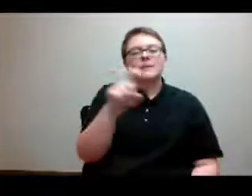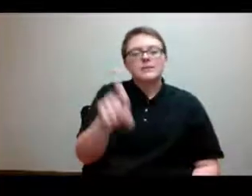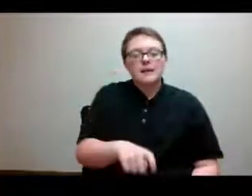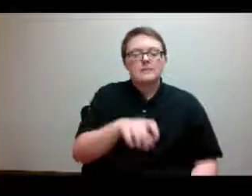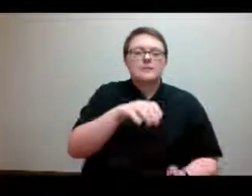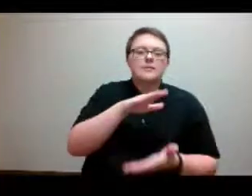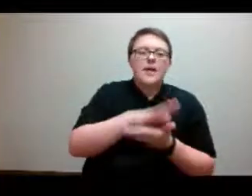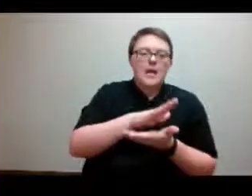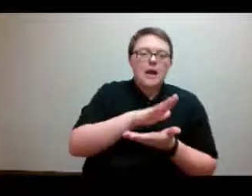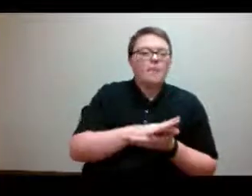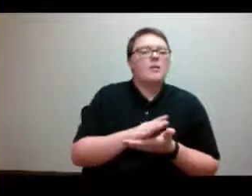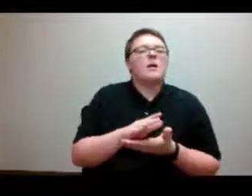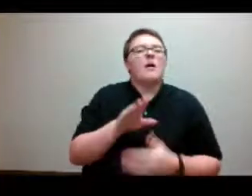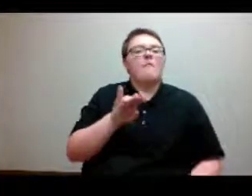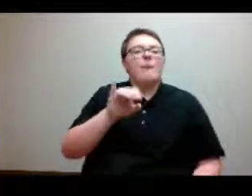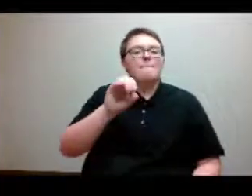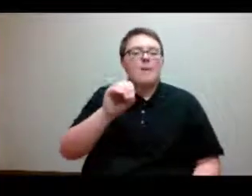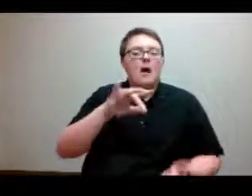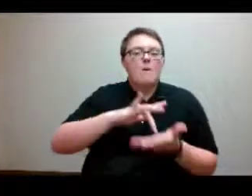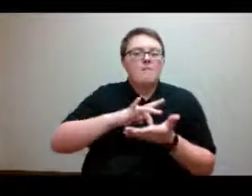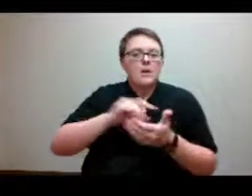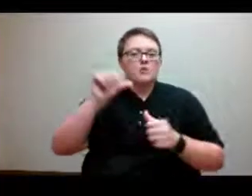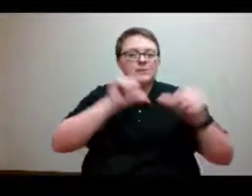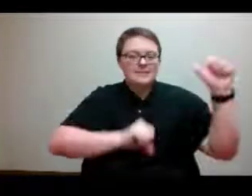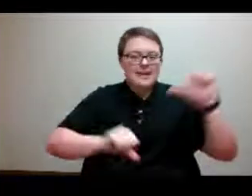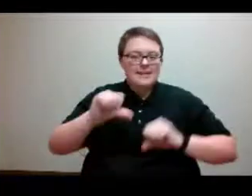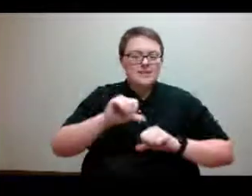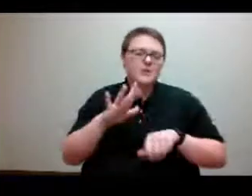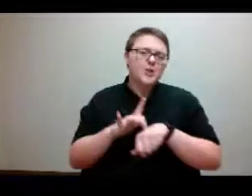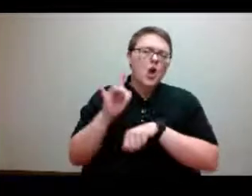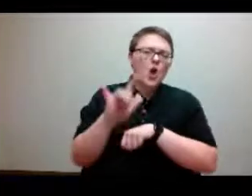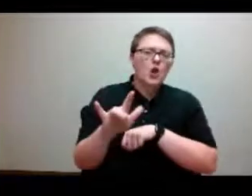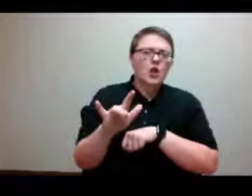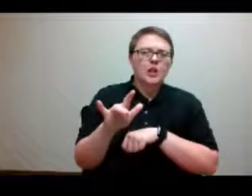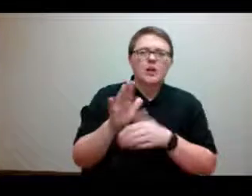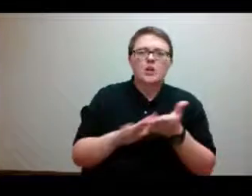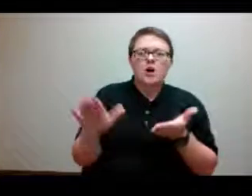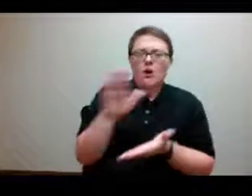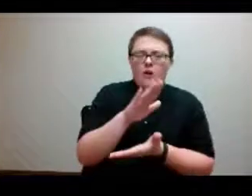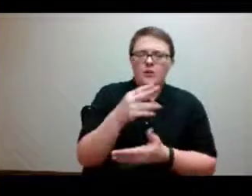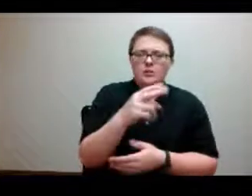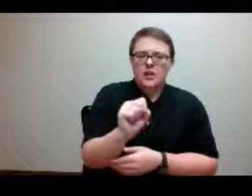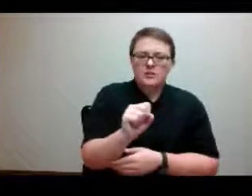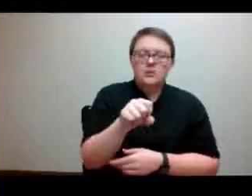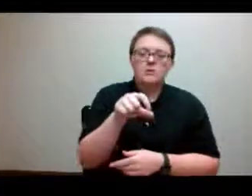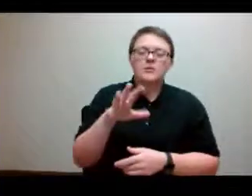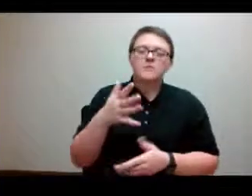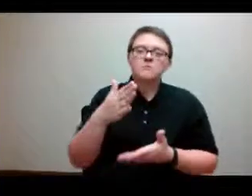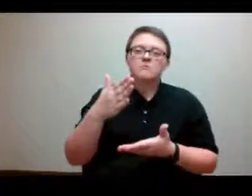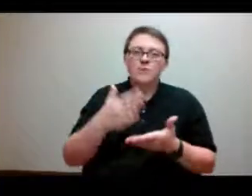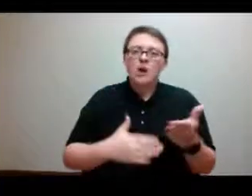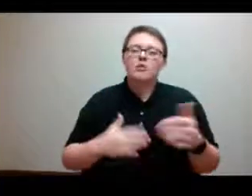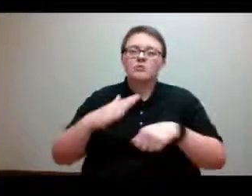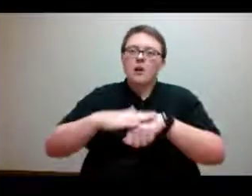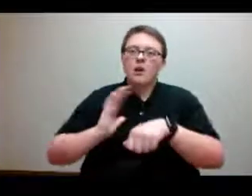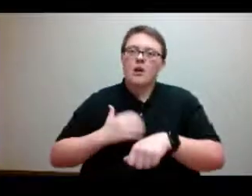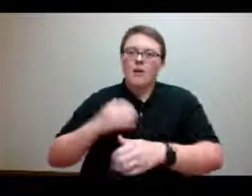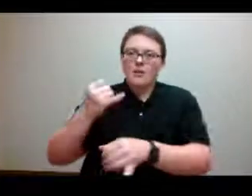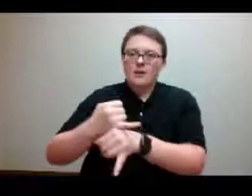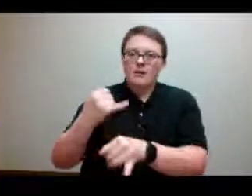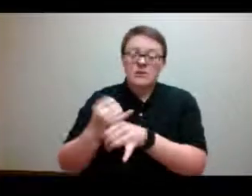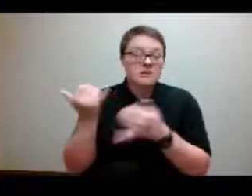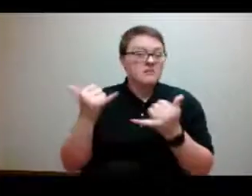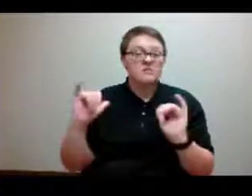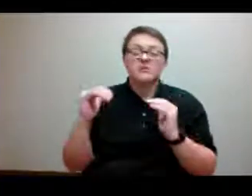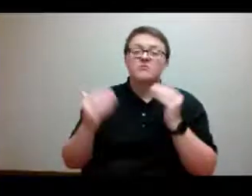Biomedical Sciences, our early college high school that is co-located on our campus, is still going strong. They